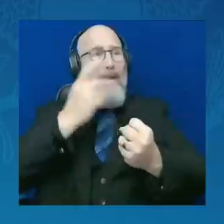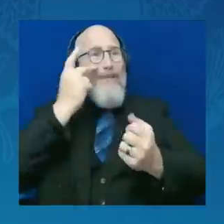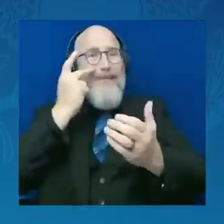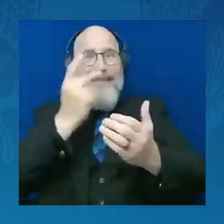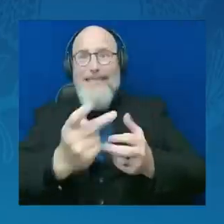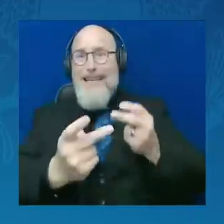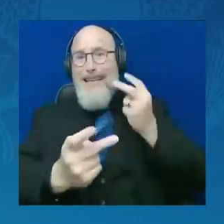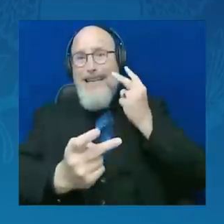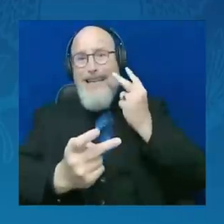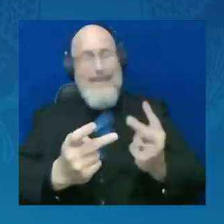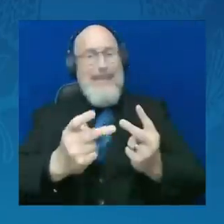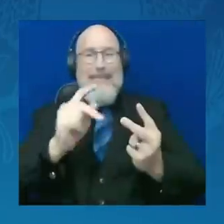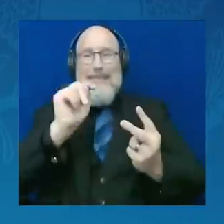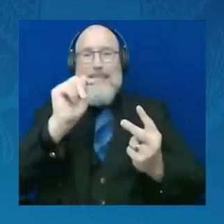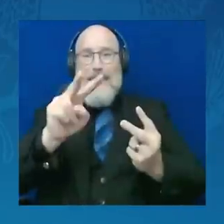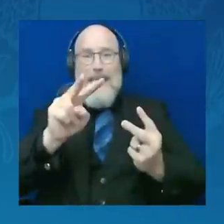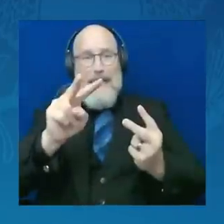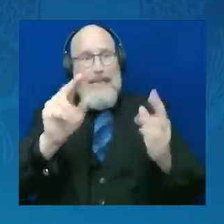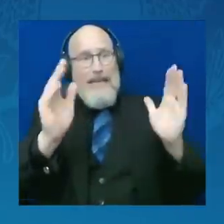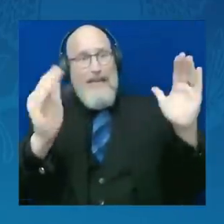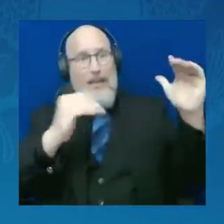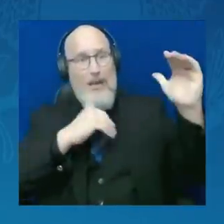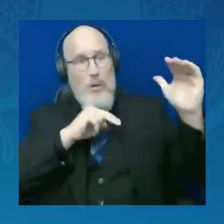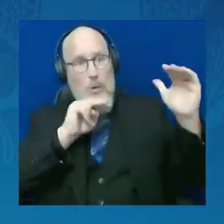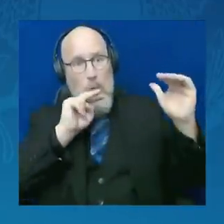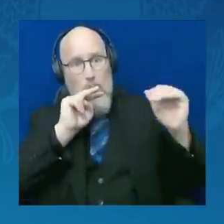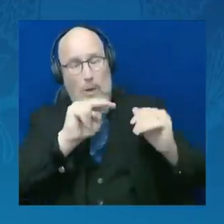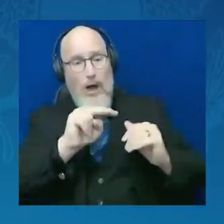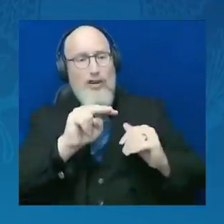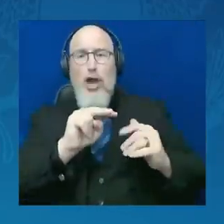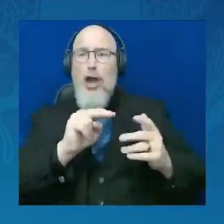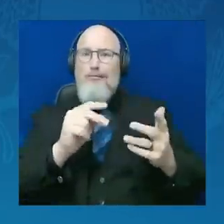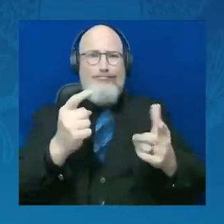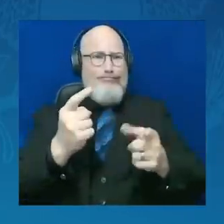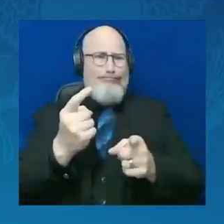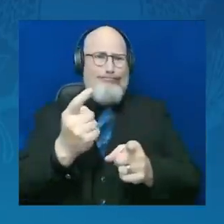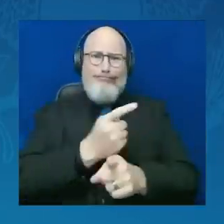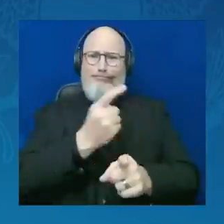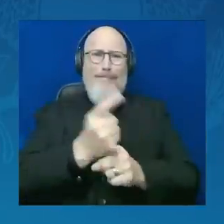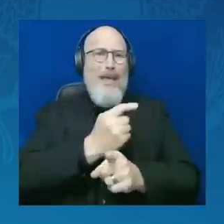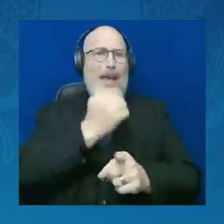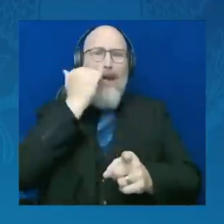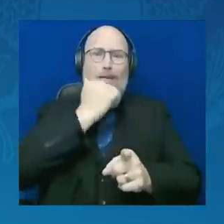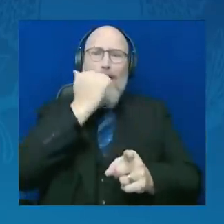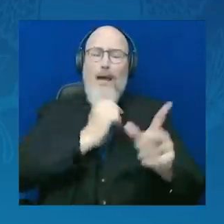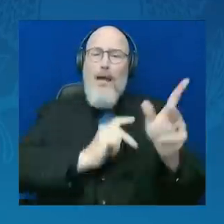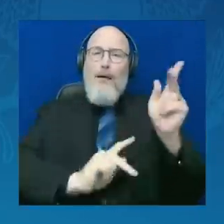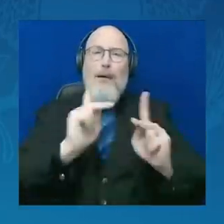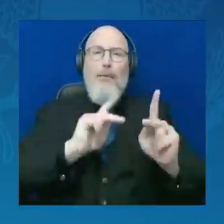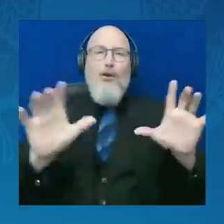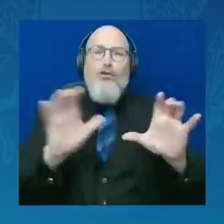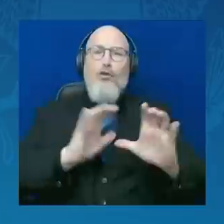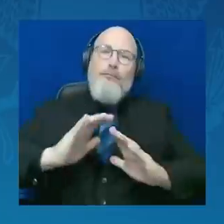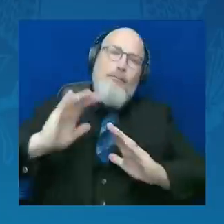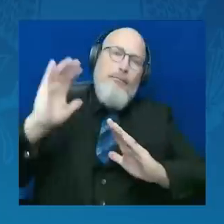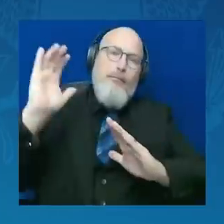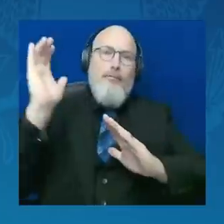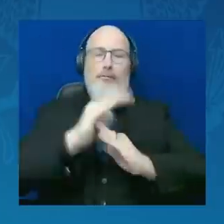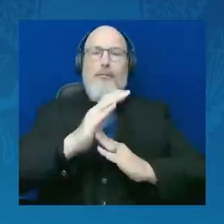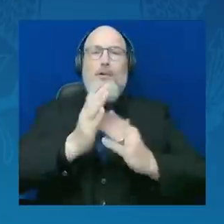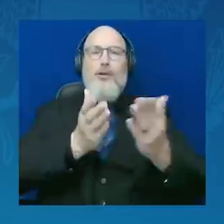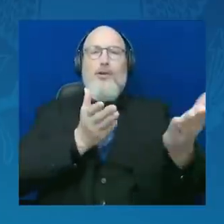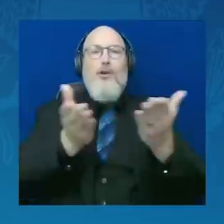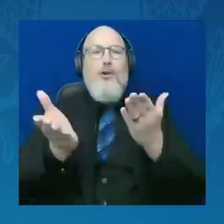of ordinary people doing extraordinary things in support of the dignity and the well-being of